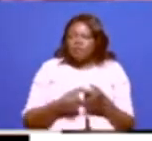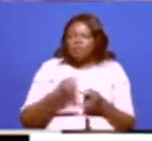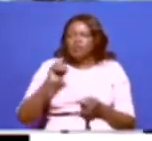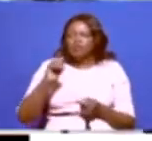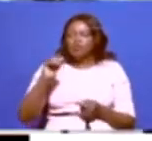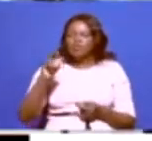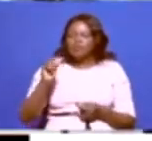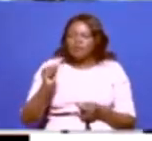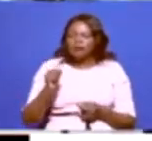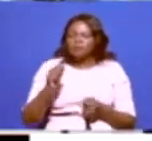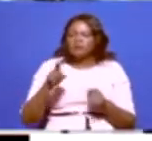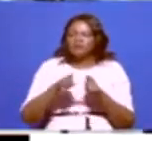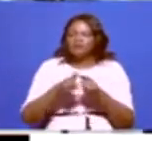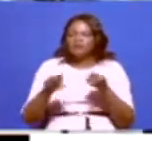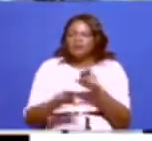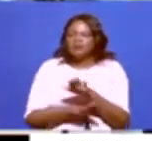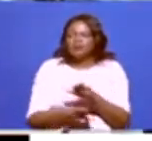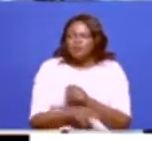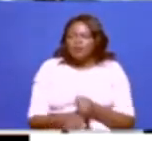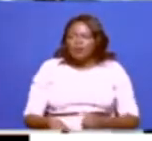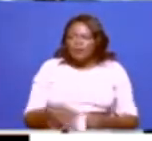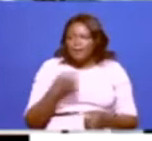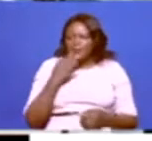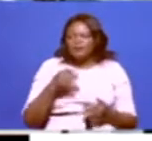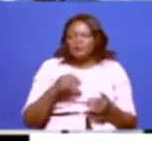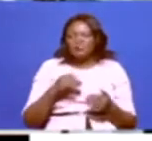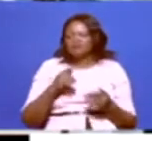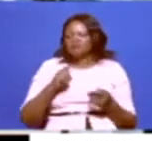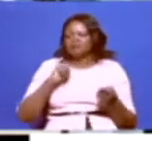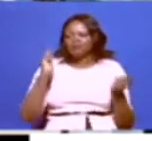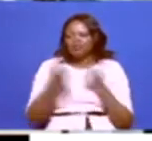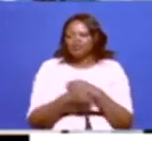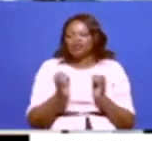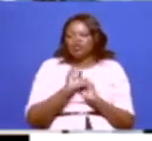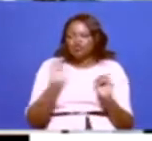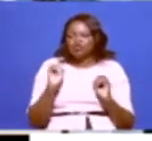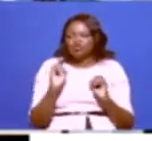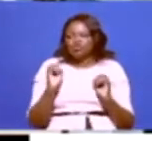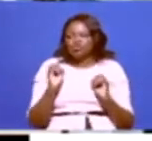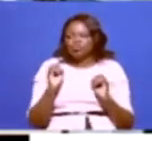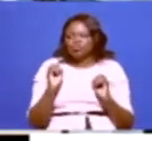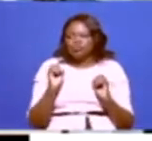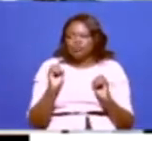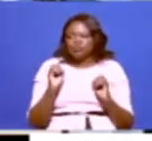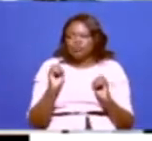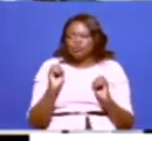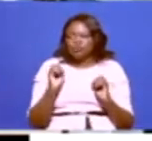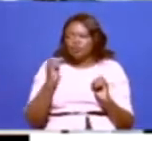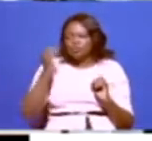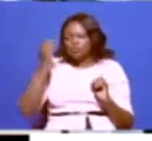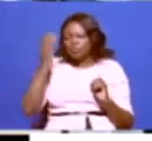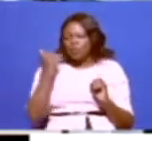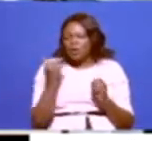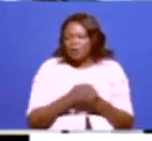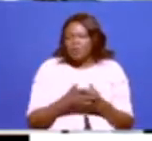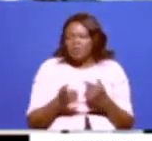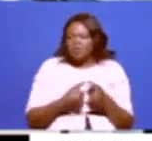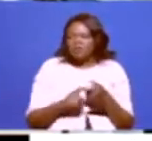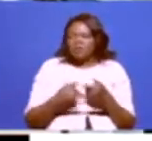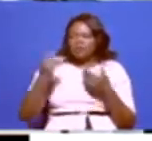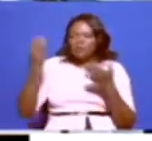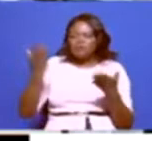running mate. So let us not convert an election contest to kuje tuingize even cultural